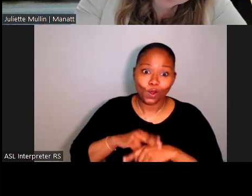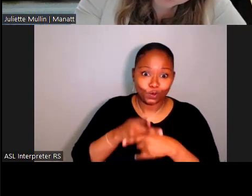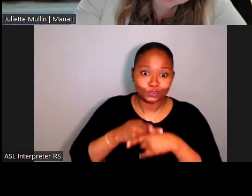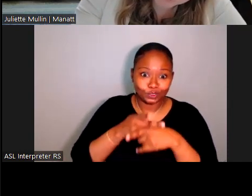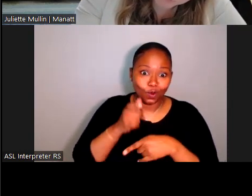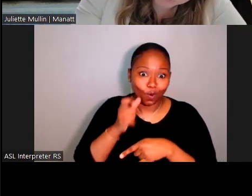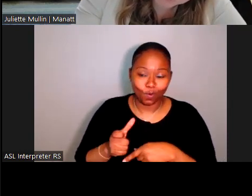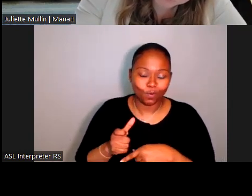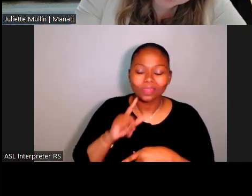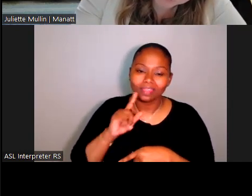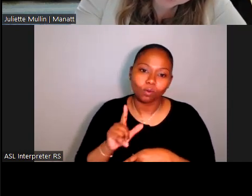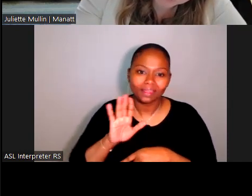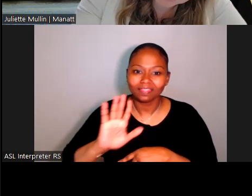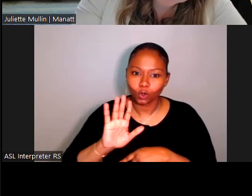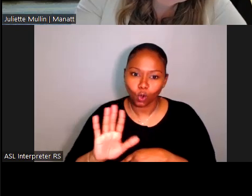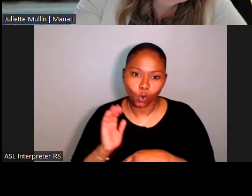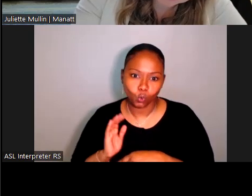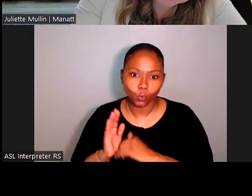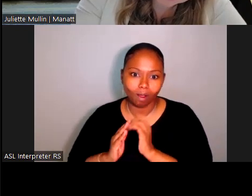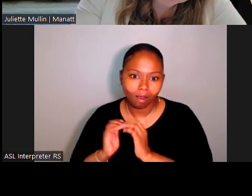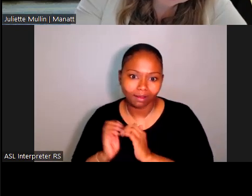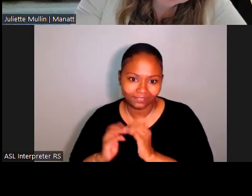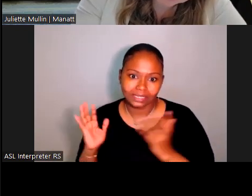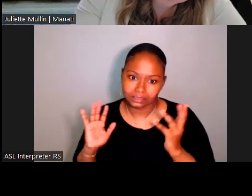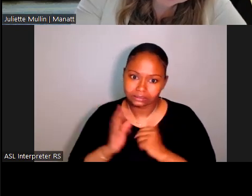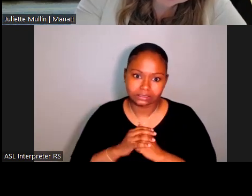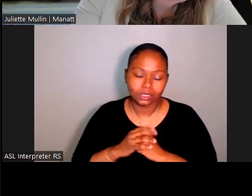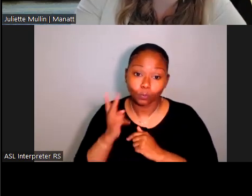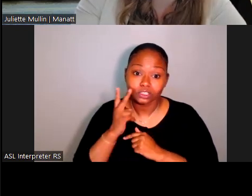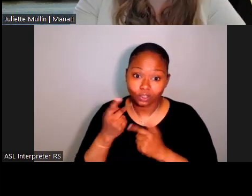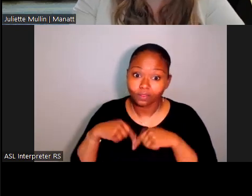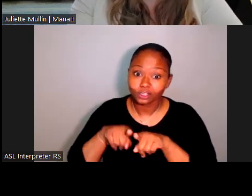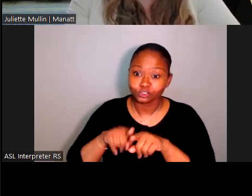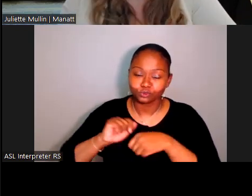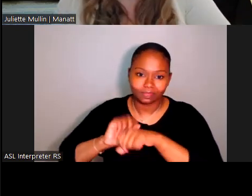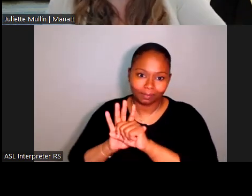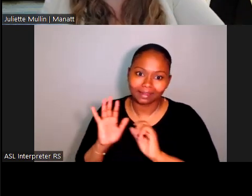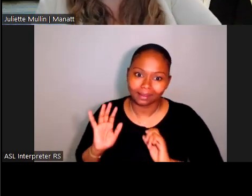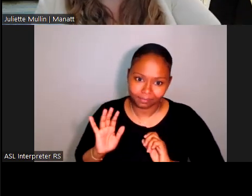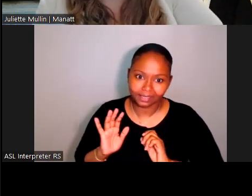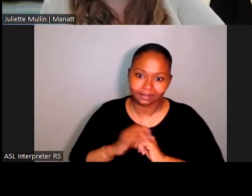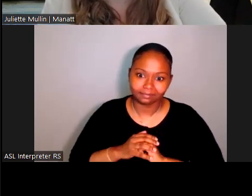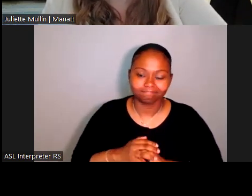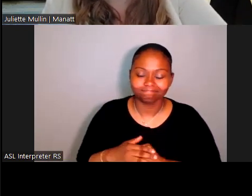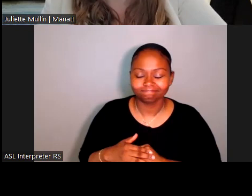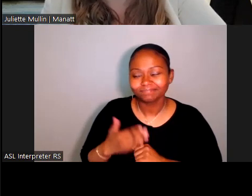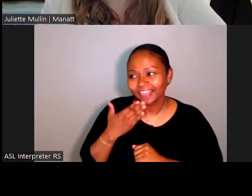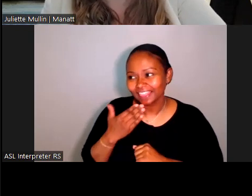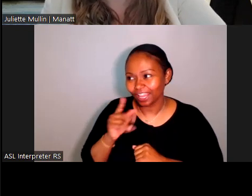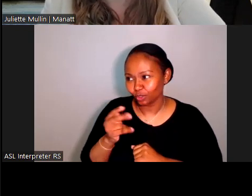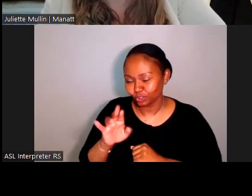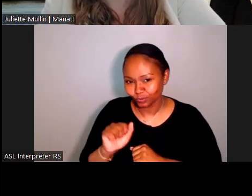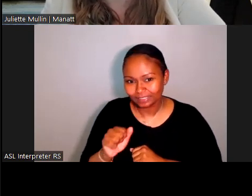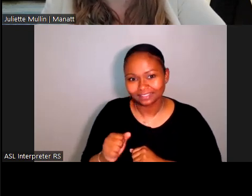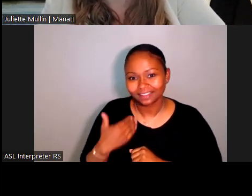own convenience, as we saw during the pandemic. Thank you. Thank you, Teresa. Appreciate that